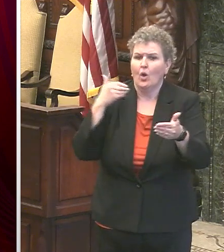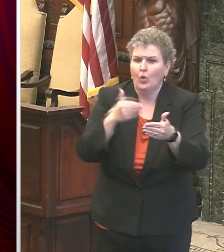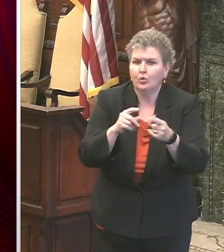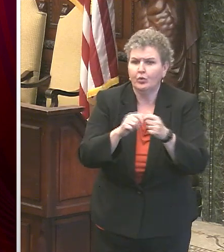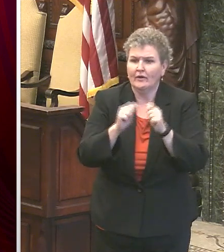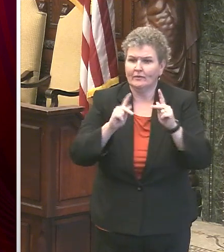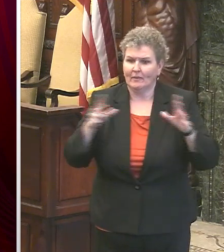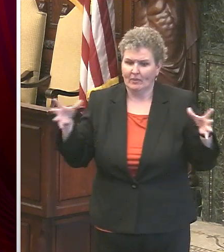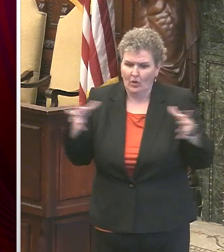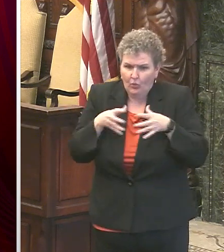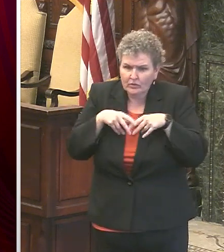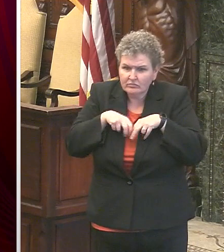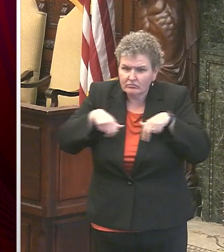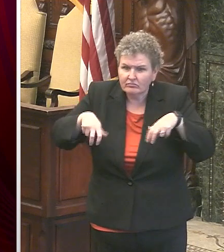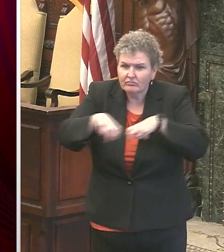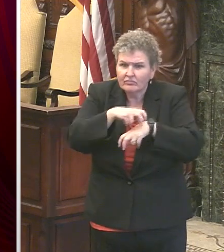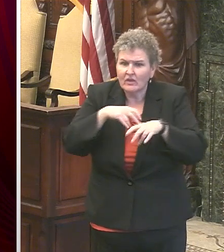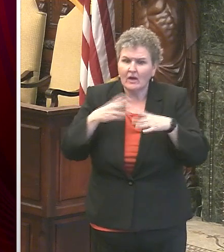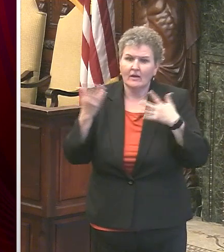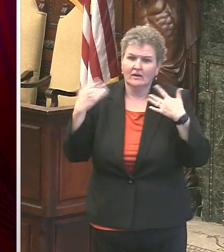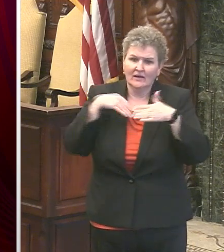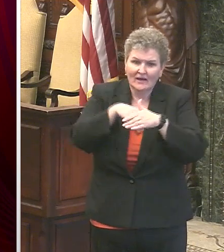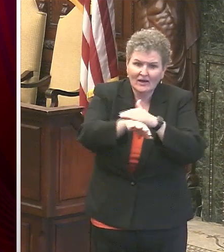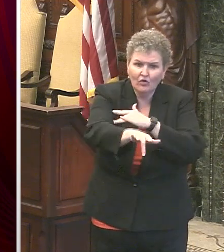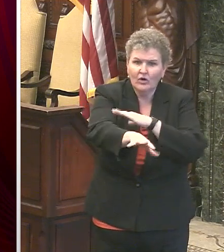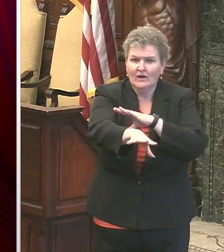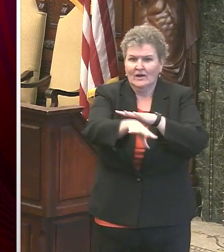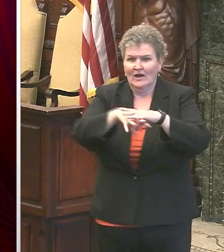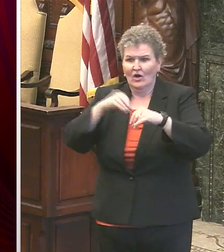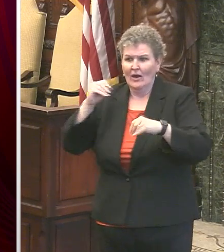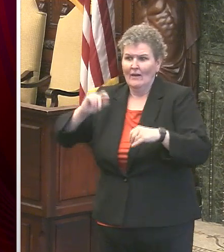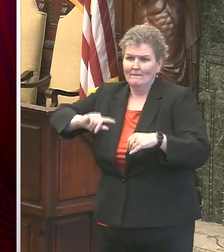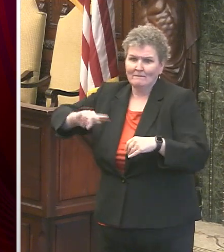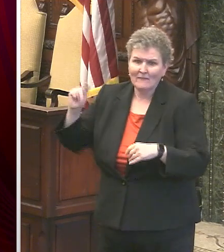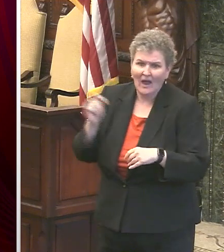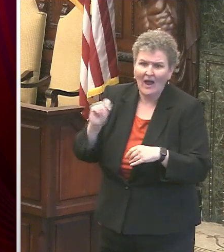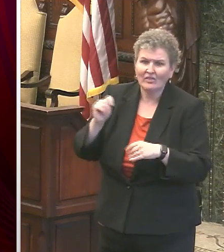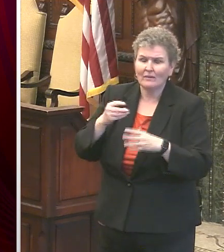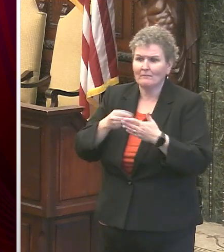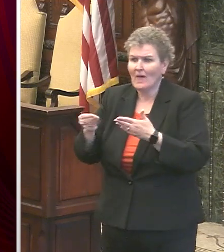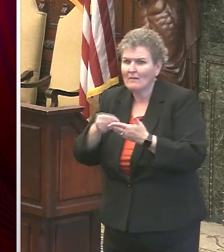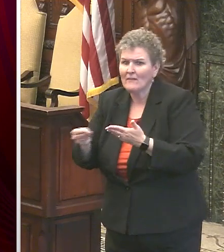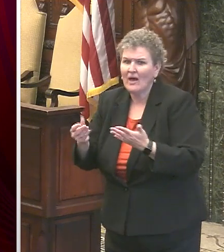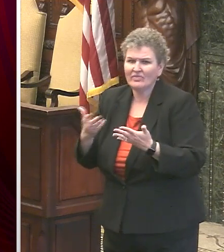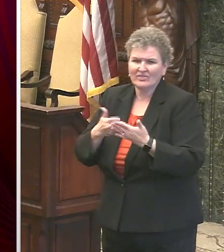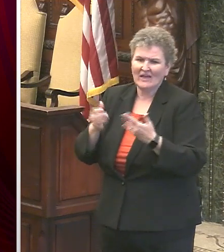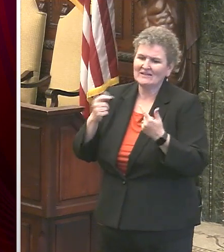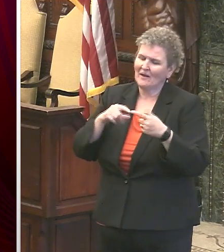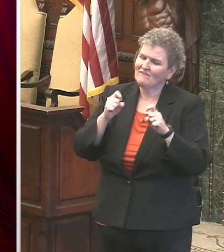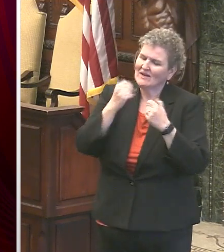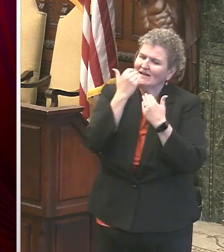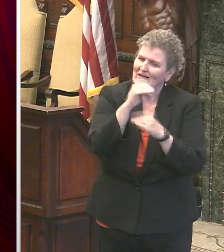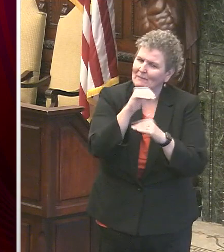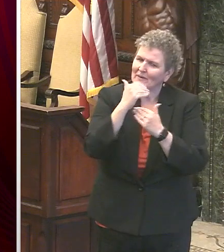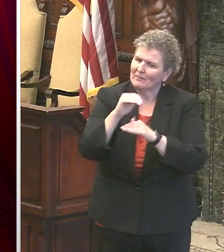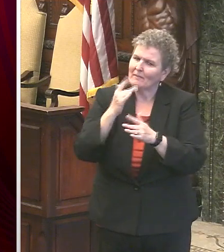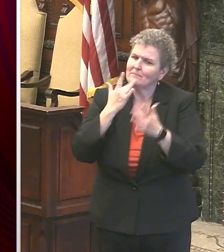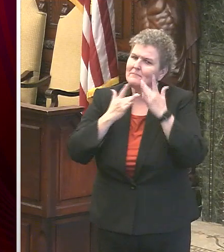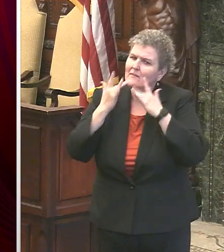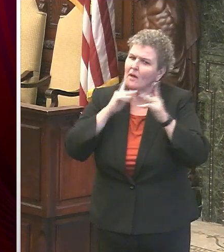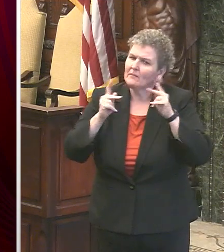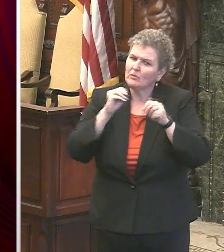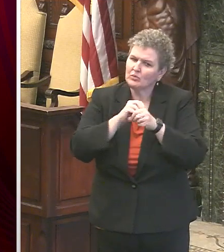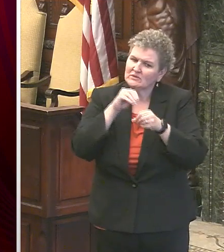they're entering or exiting, or when they're at the concession stands or in the bathrooms. So having some limit so that it's pretty sparse within the stadium makes a lot of